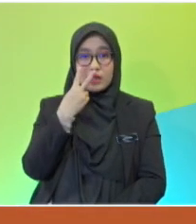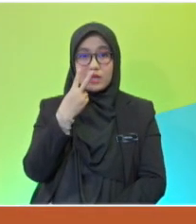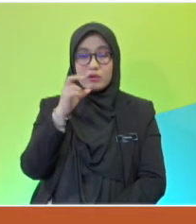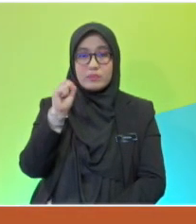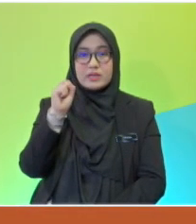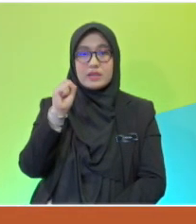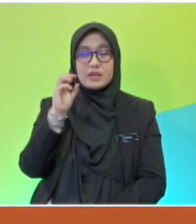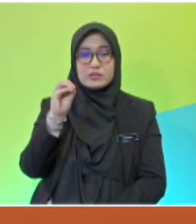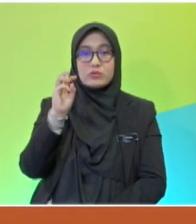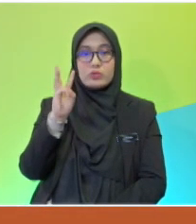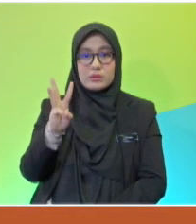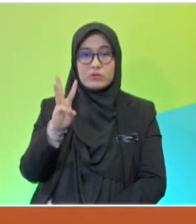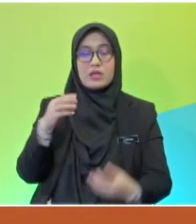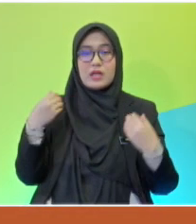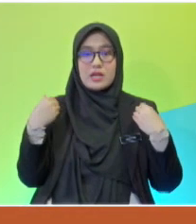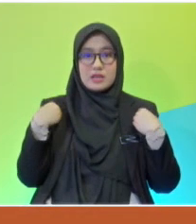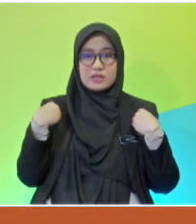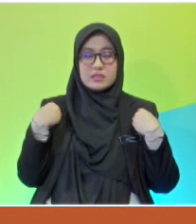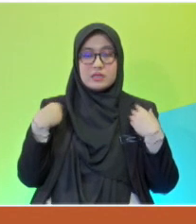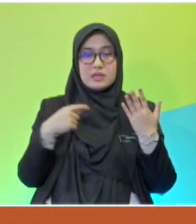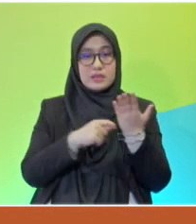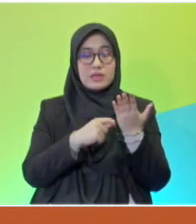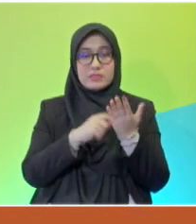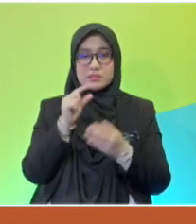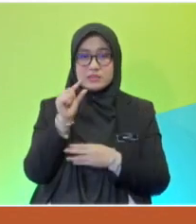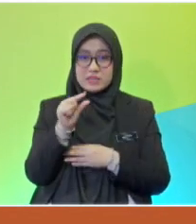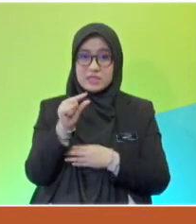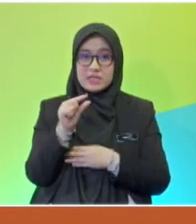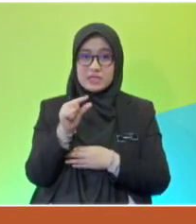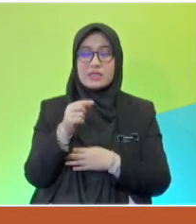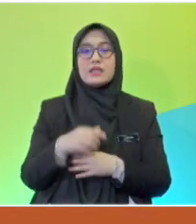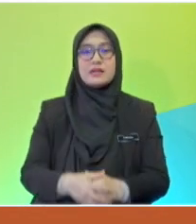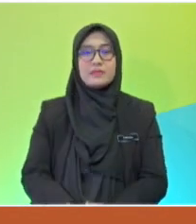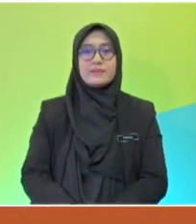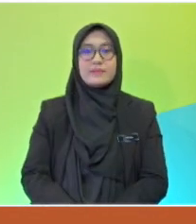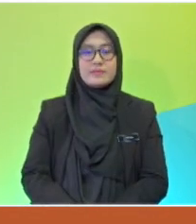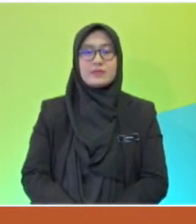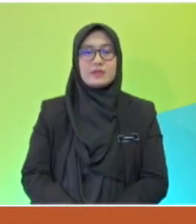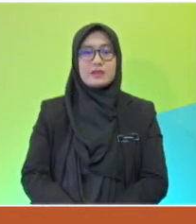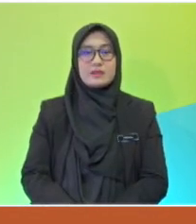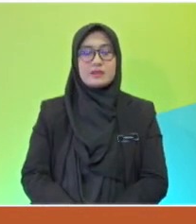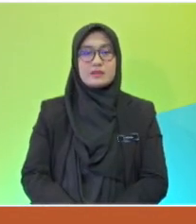of information, the learning outline is there. So to be honest, Chris,